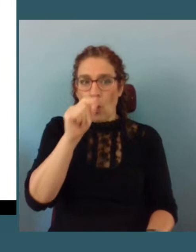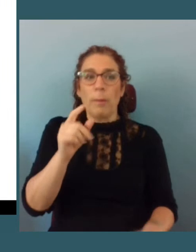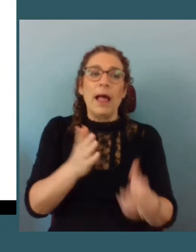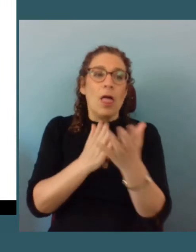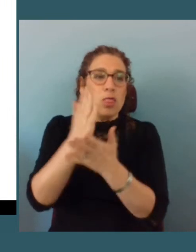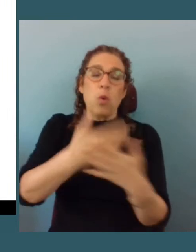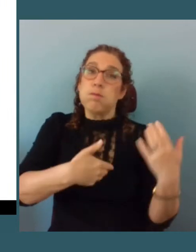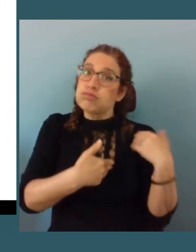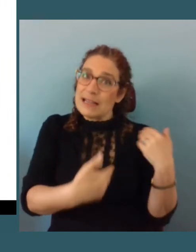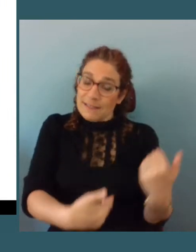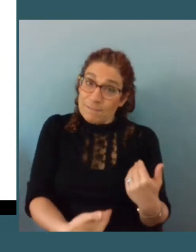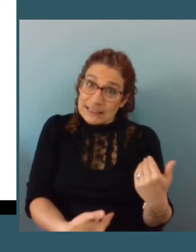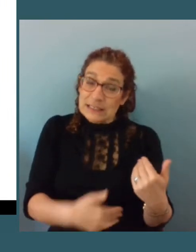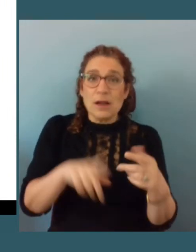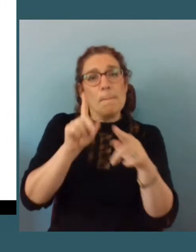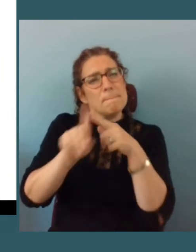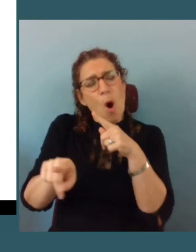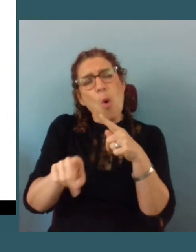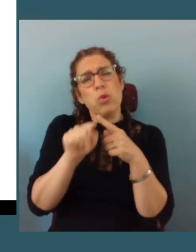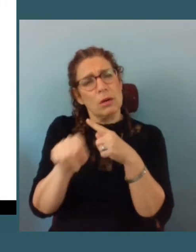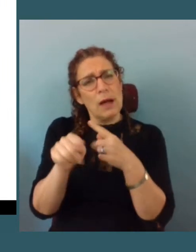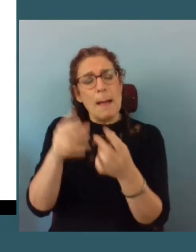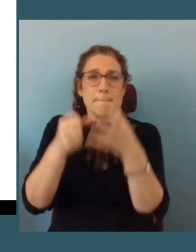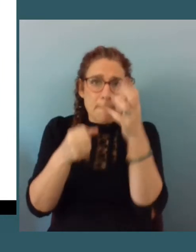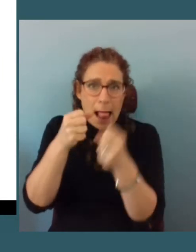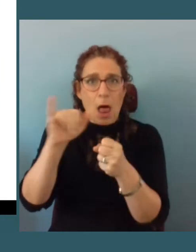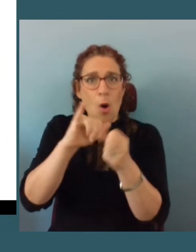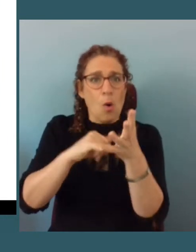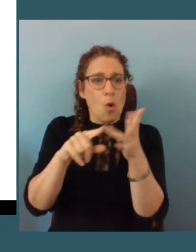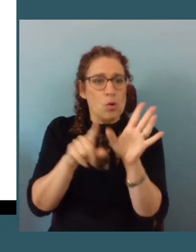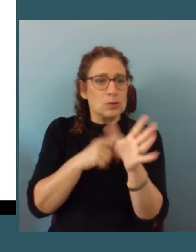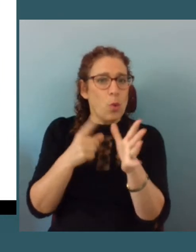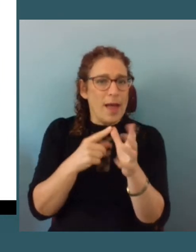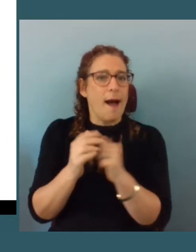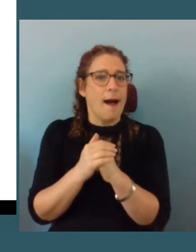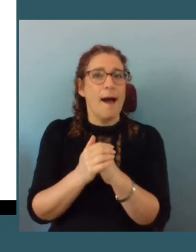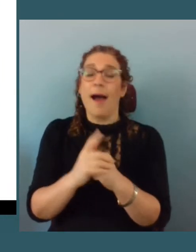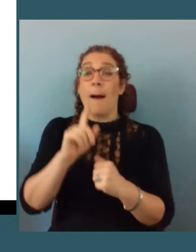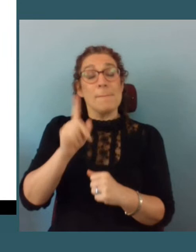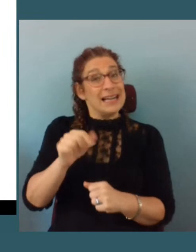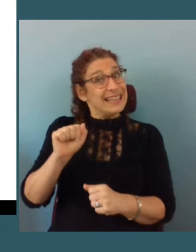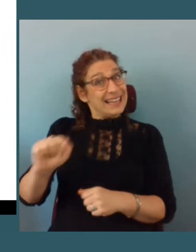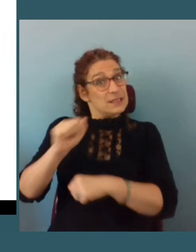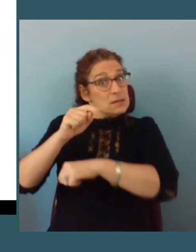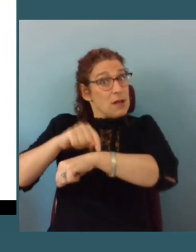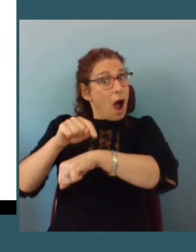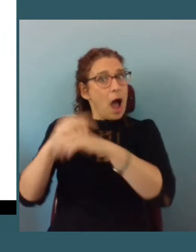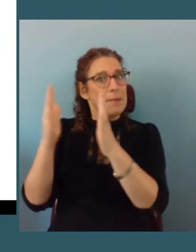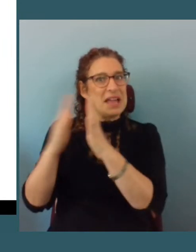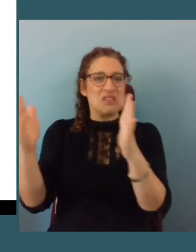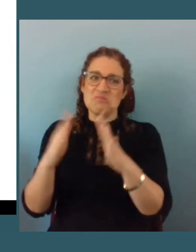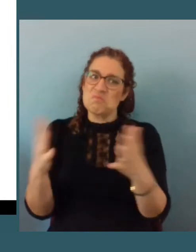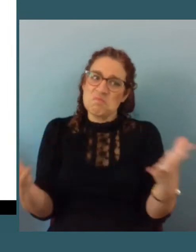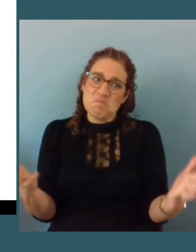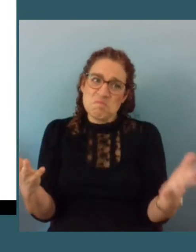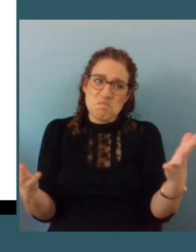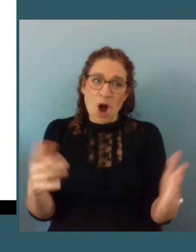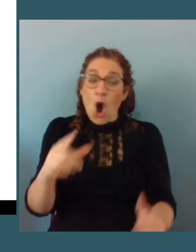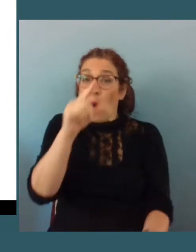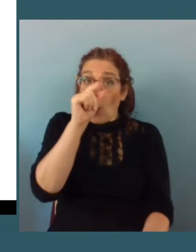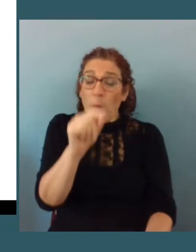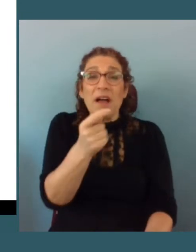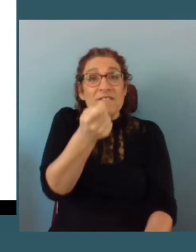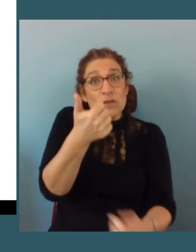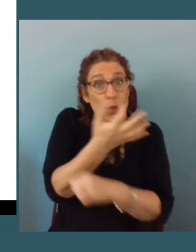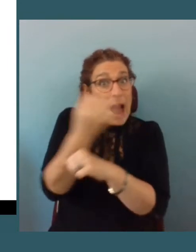allergens are milk and soya. Timing, it can be quite variable. It's normally several hours, potentially even 3 days. And